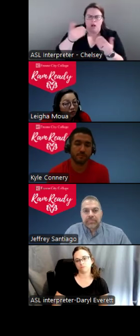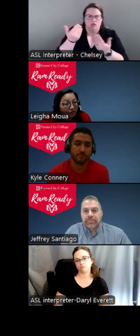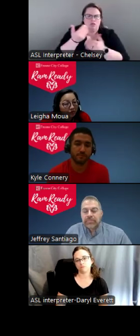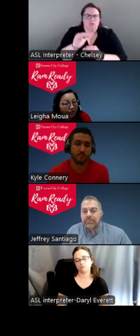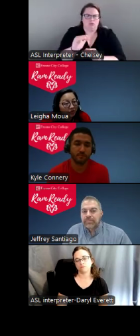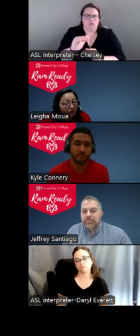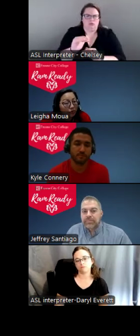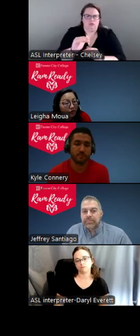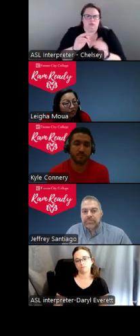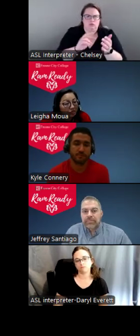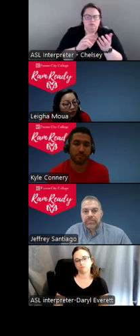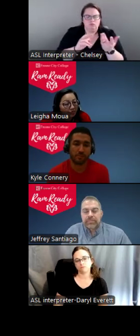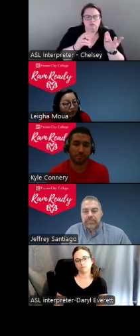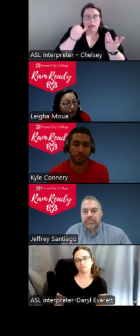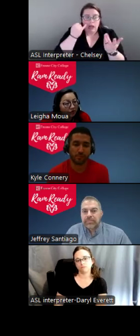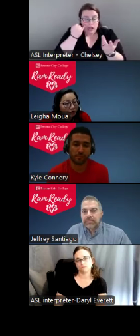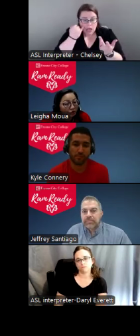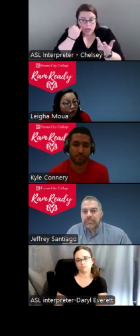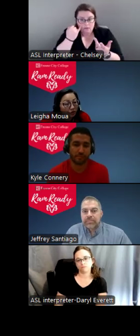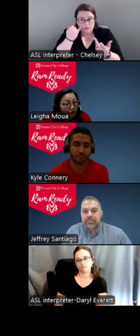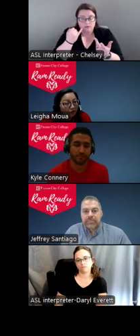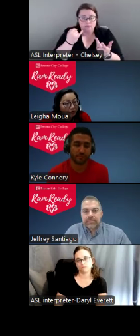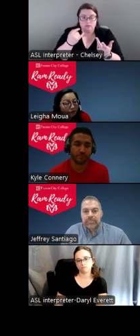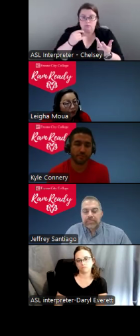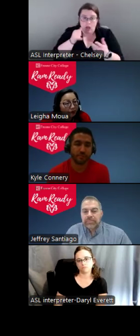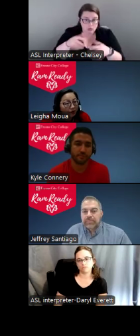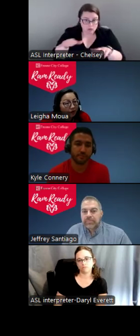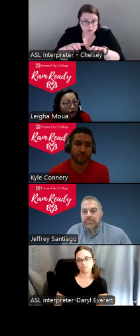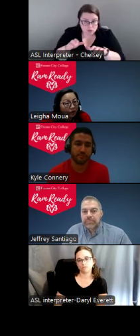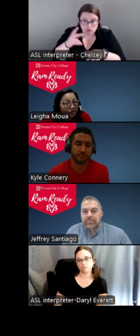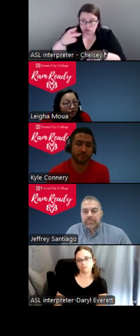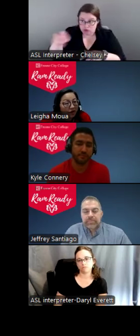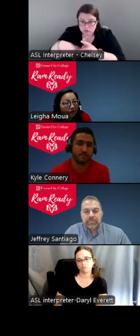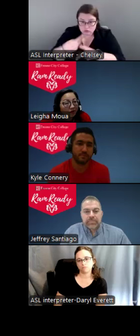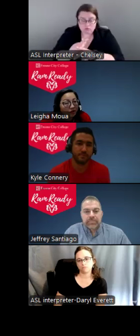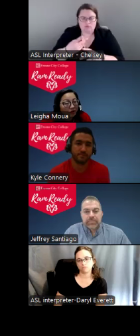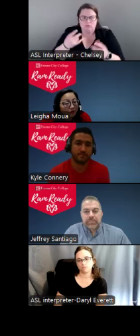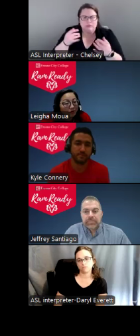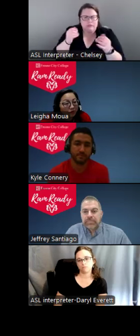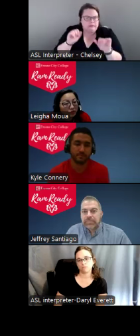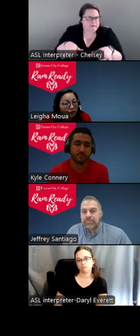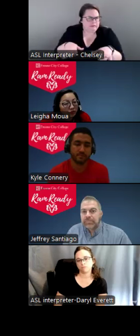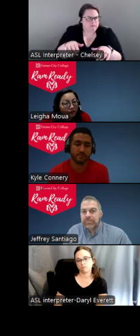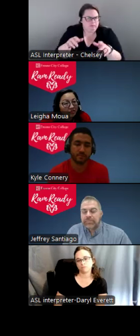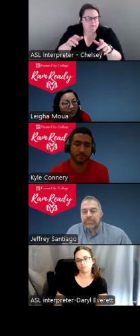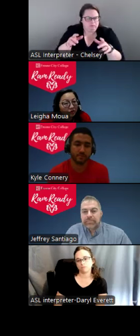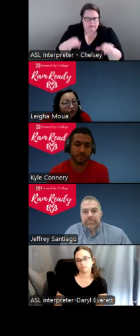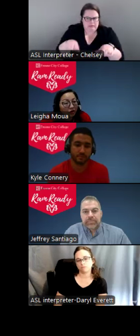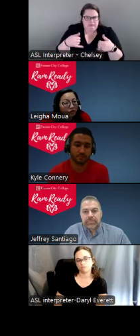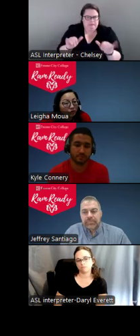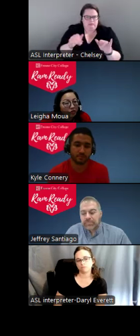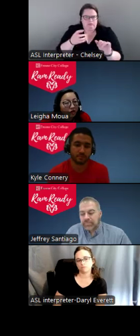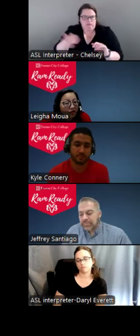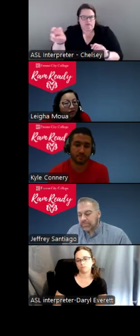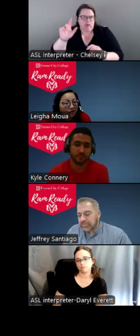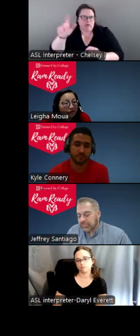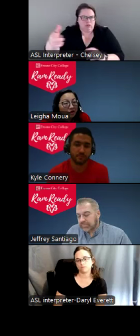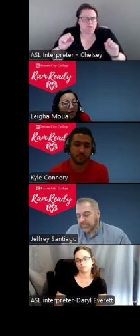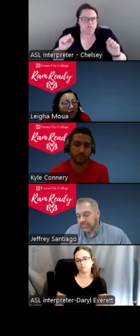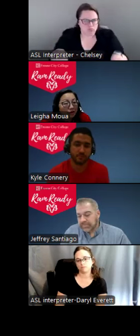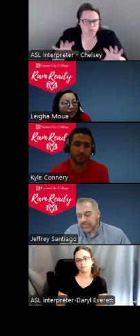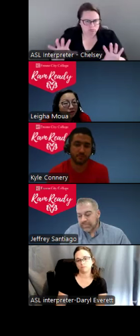not transferring. If you wanted to transfer in the future, you could. We also have different certificates that you could also work